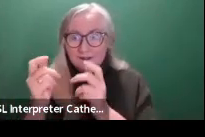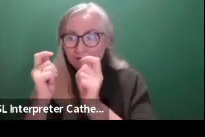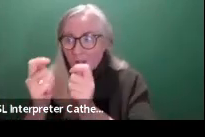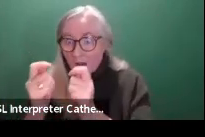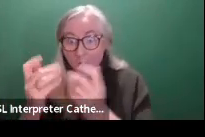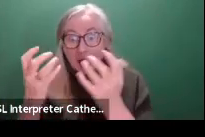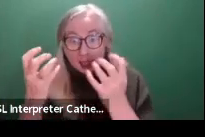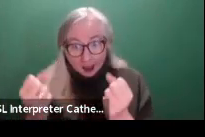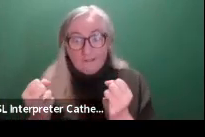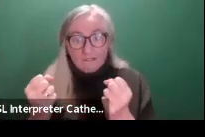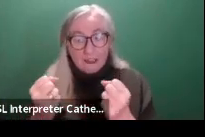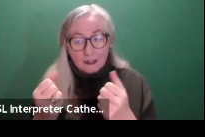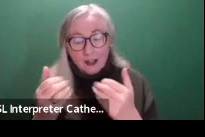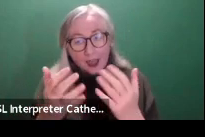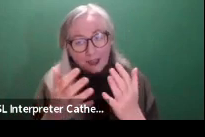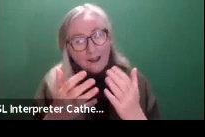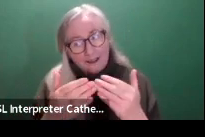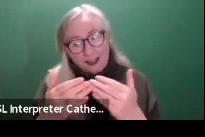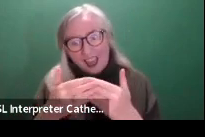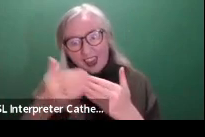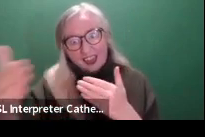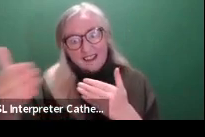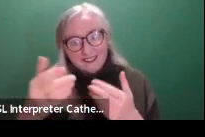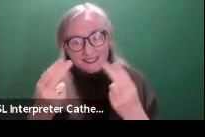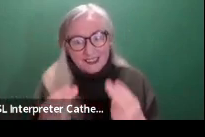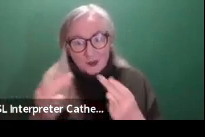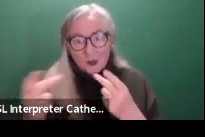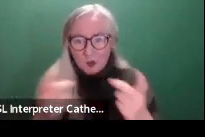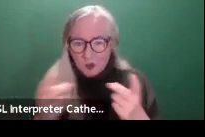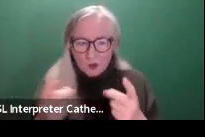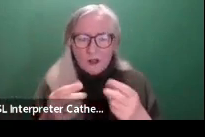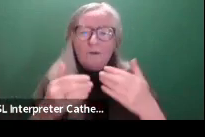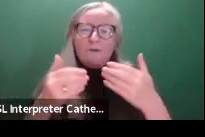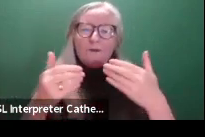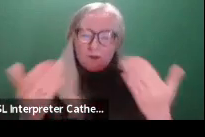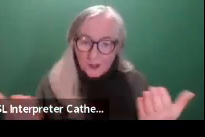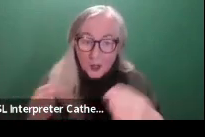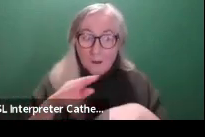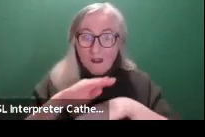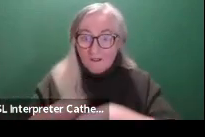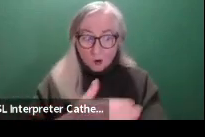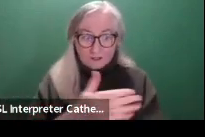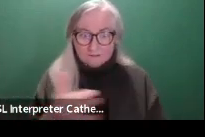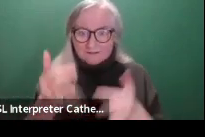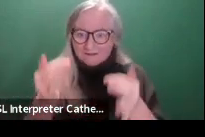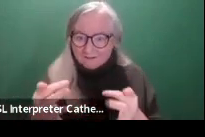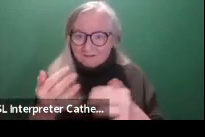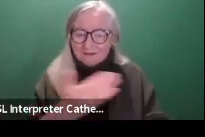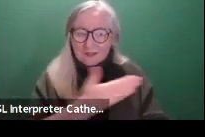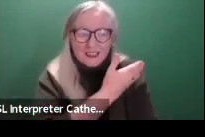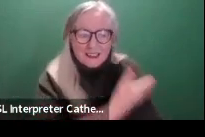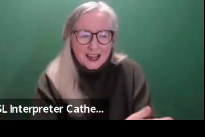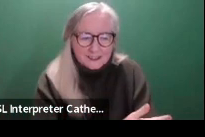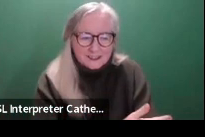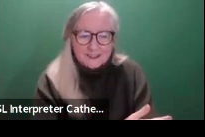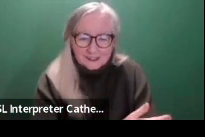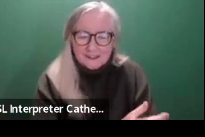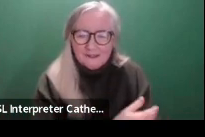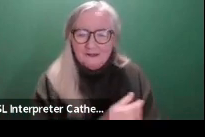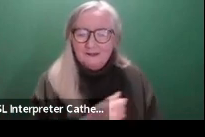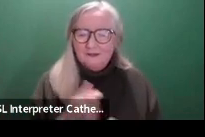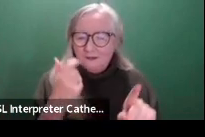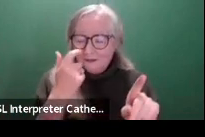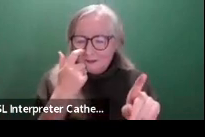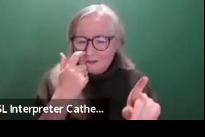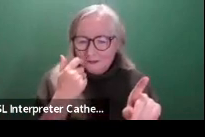a really, really long way to go. So just before we get started, I'll just say a